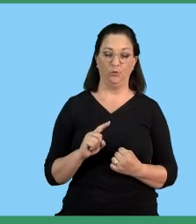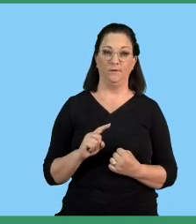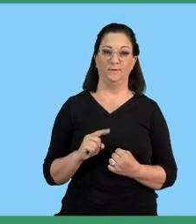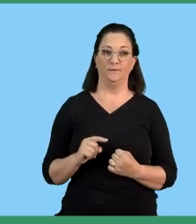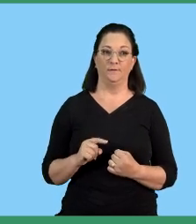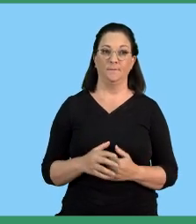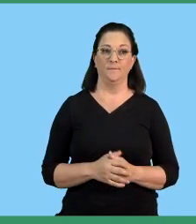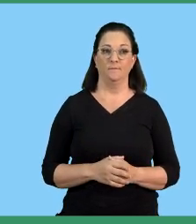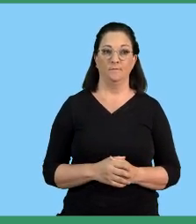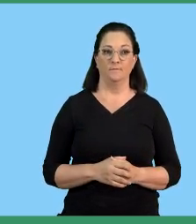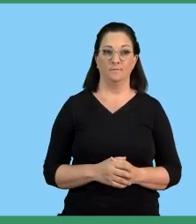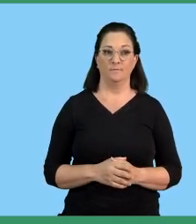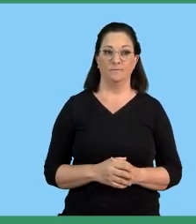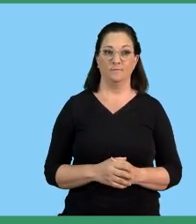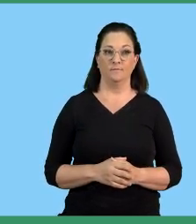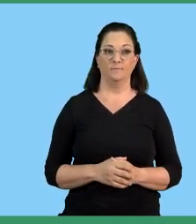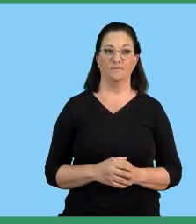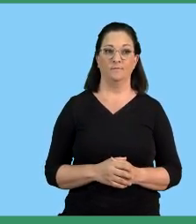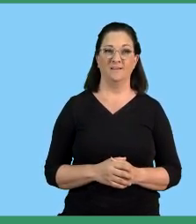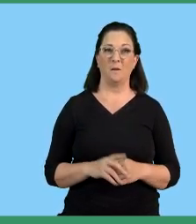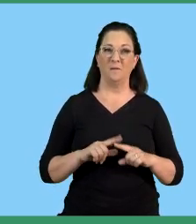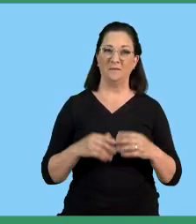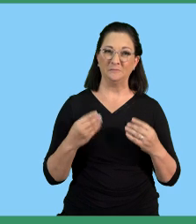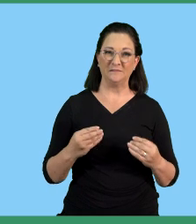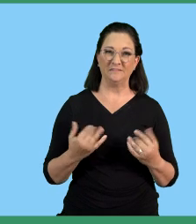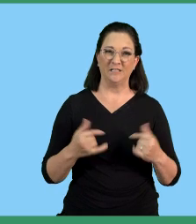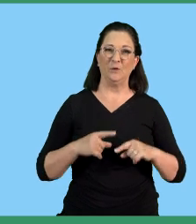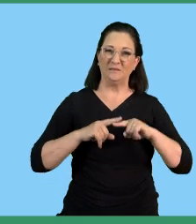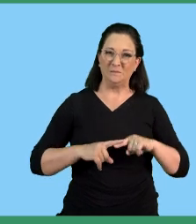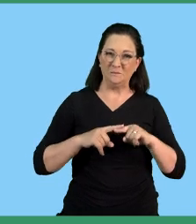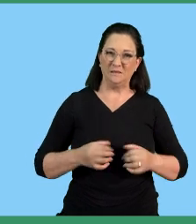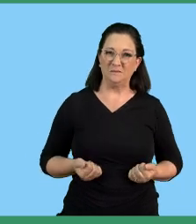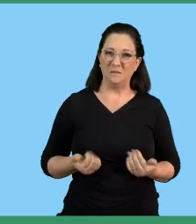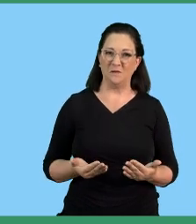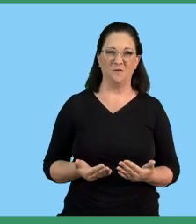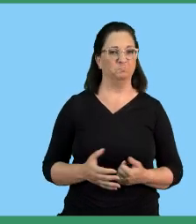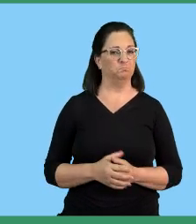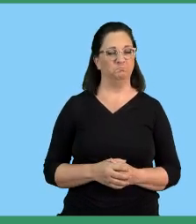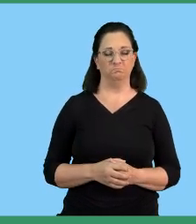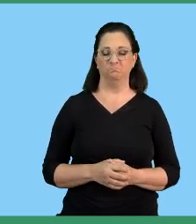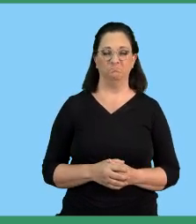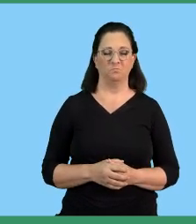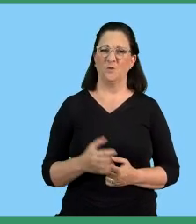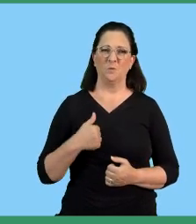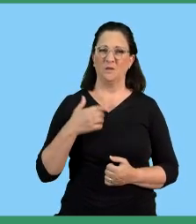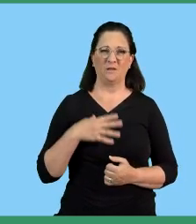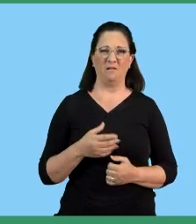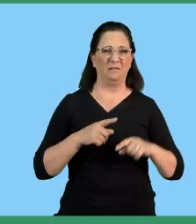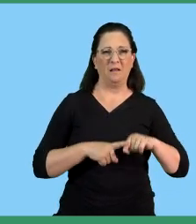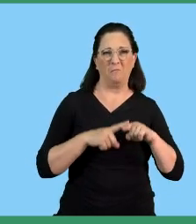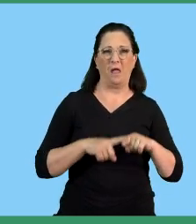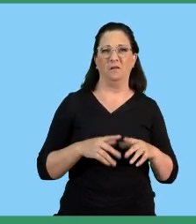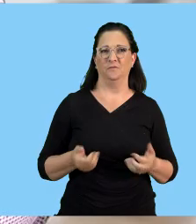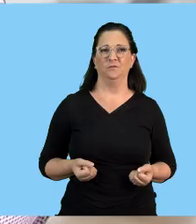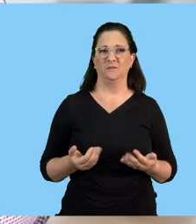aim is to decrease the business's dependency on the supplier. As a business, we don't want to depend on